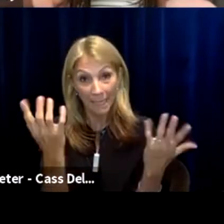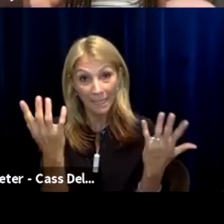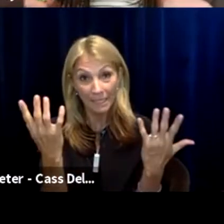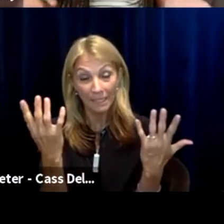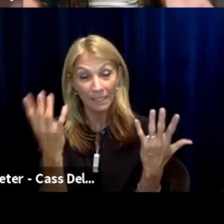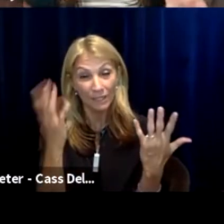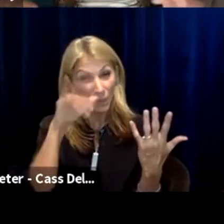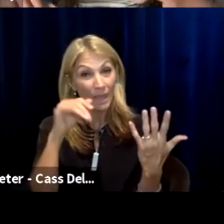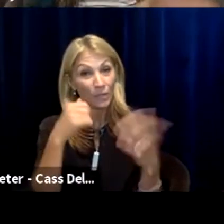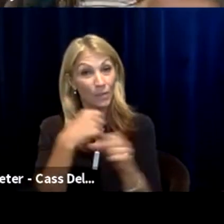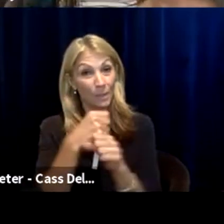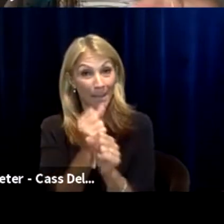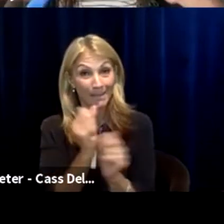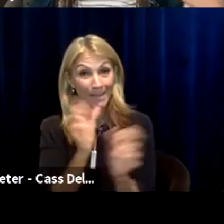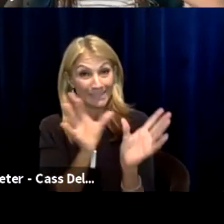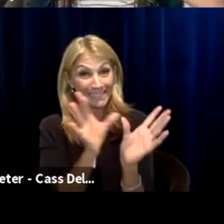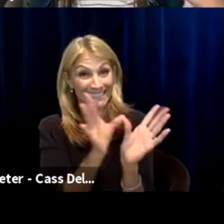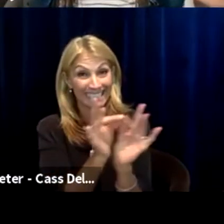right?